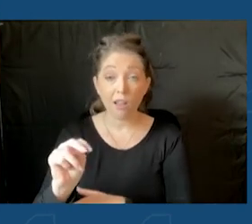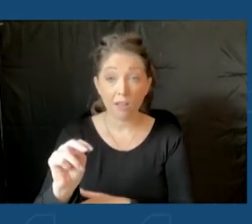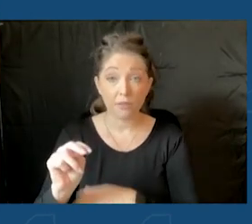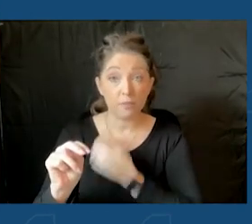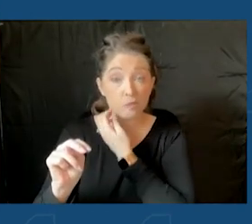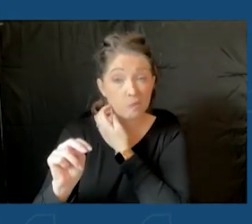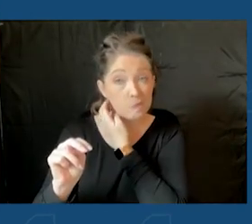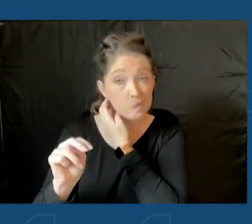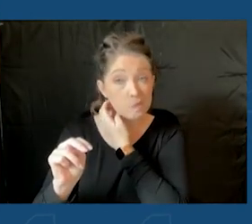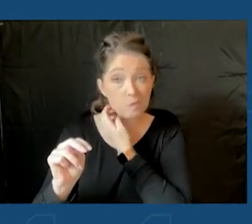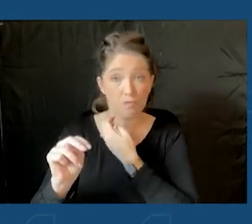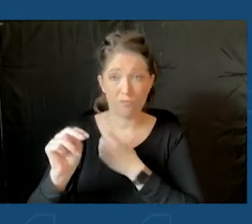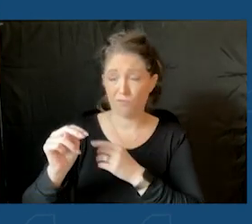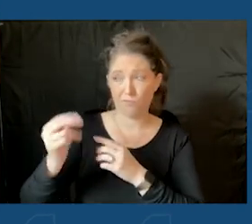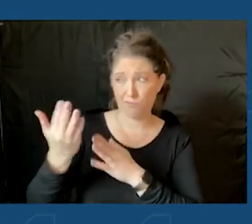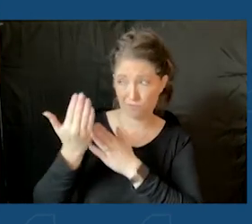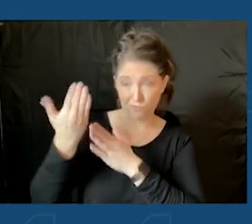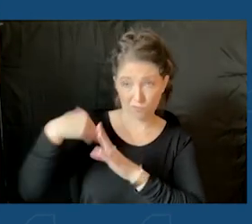was a champion.